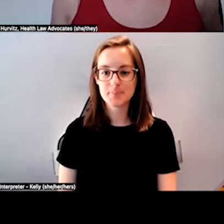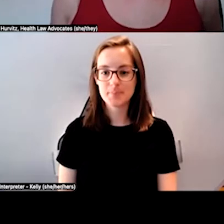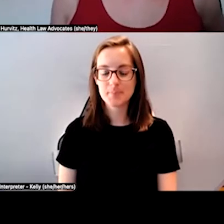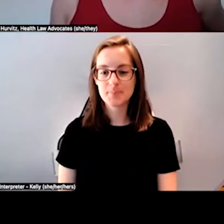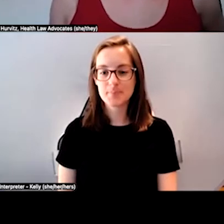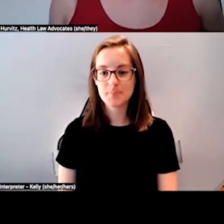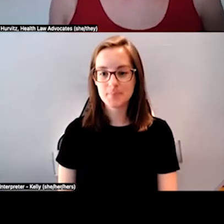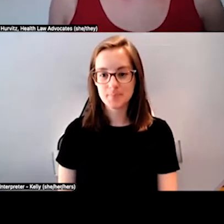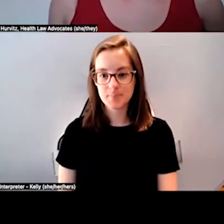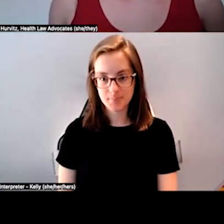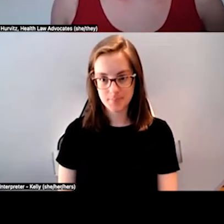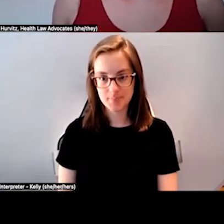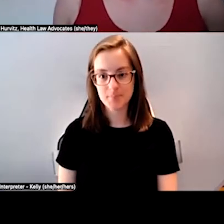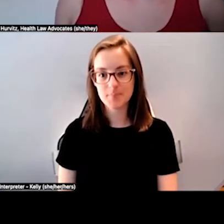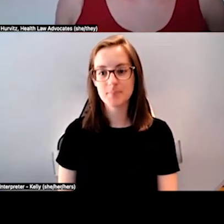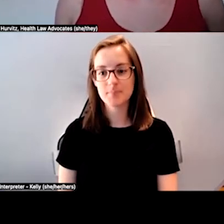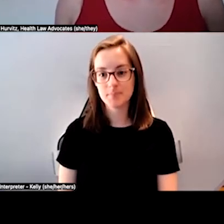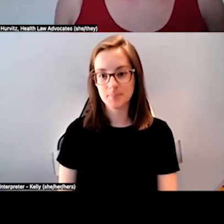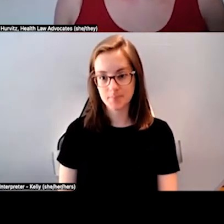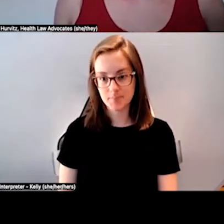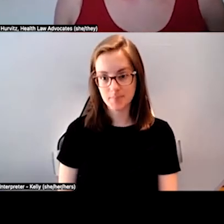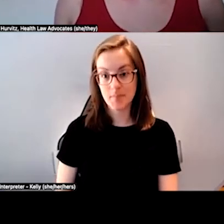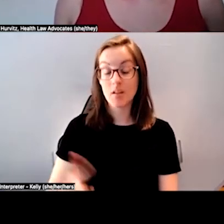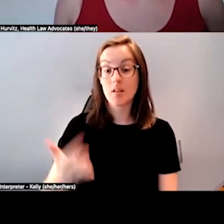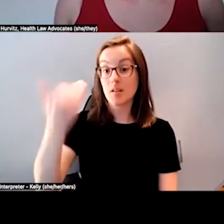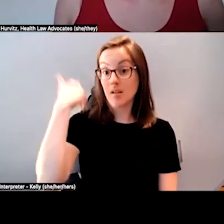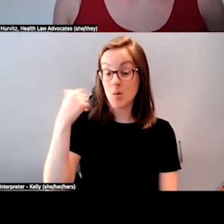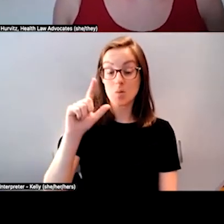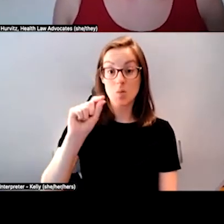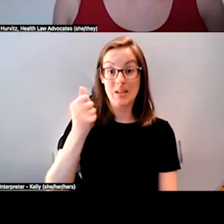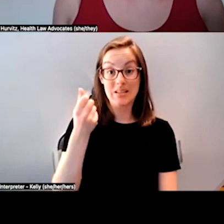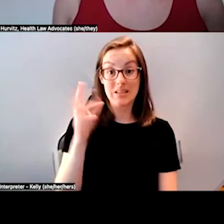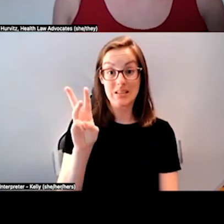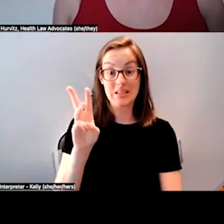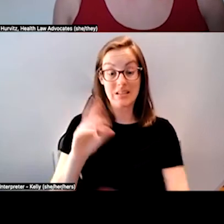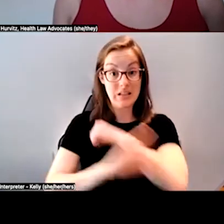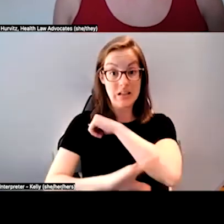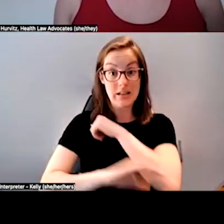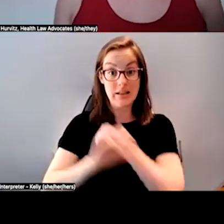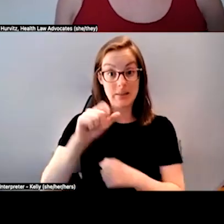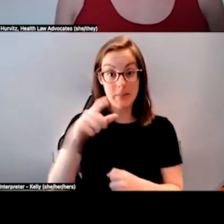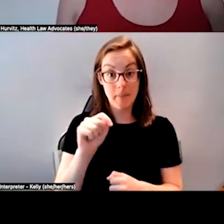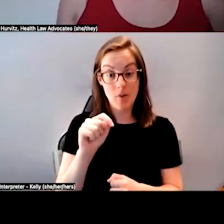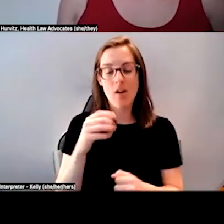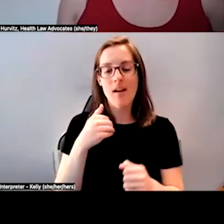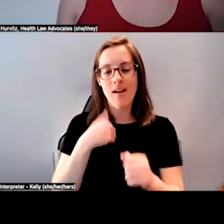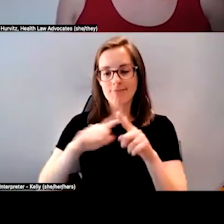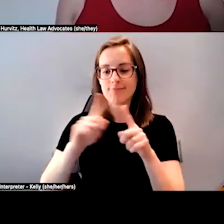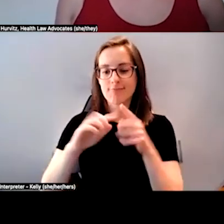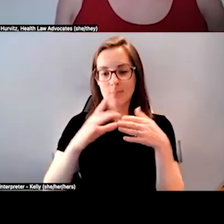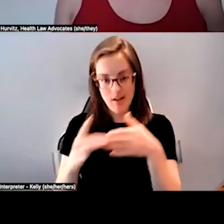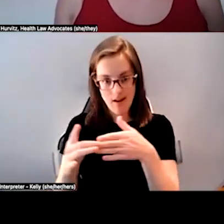of surgery guidance in September 2016 that expanded its supports to include hair